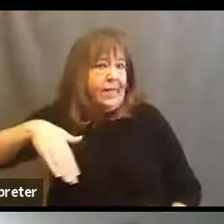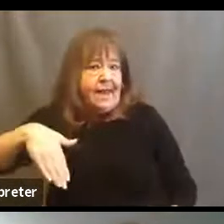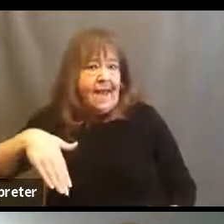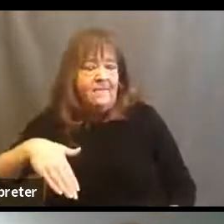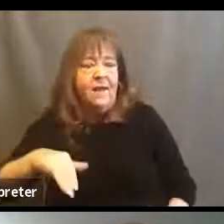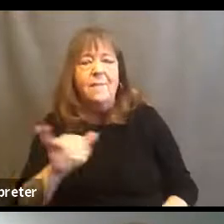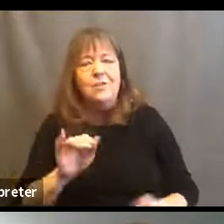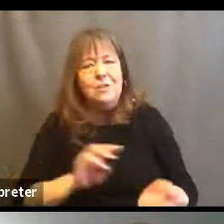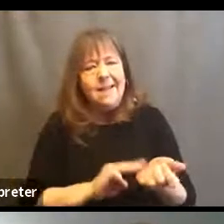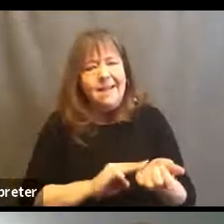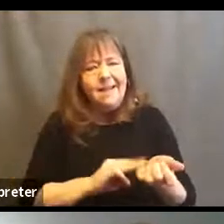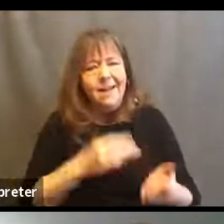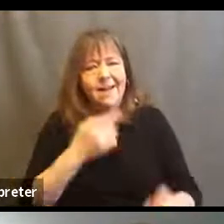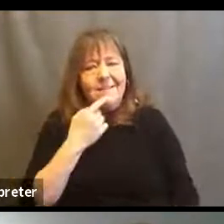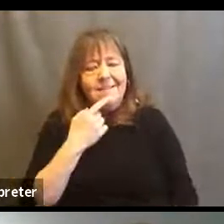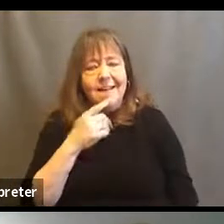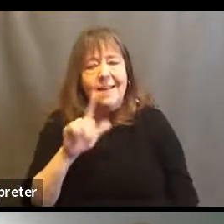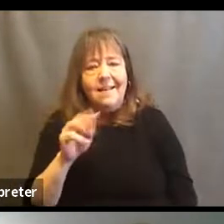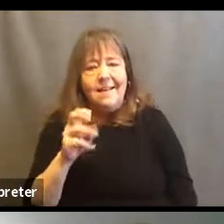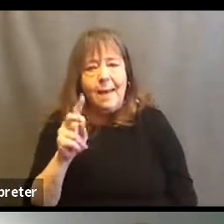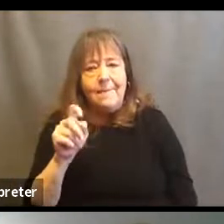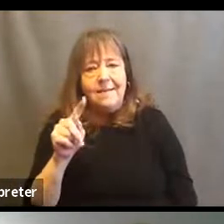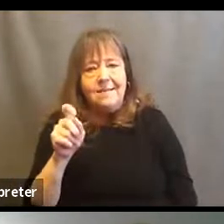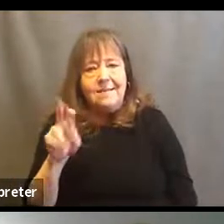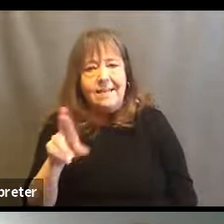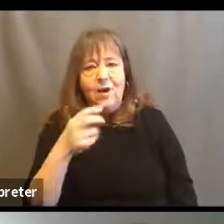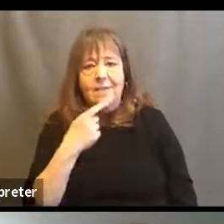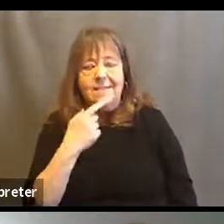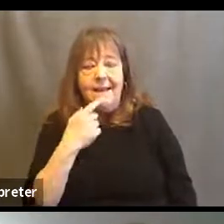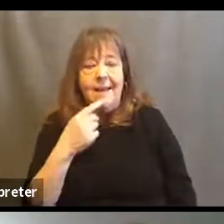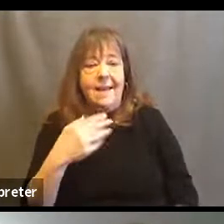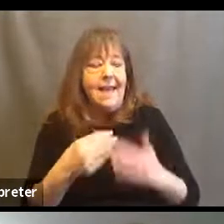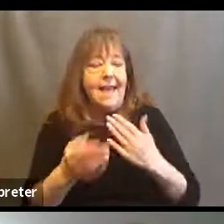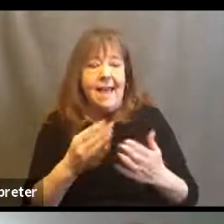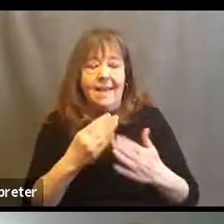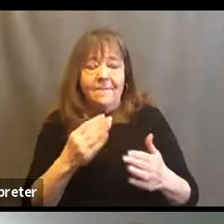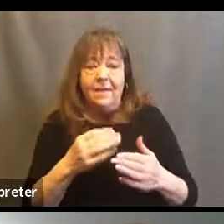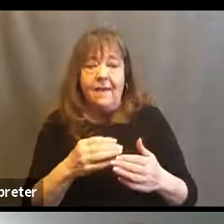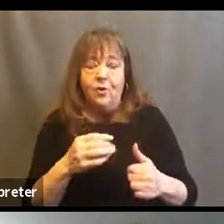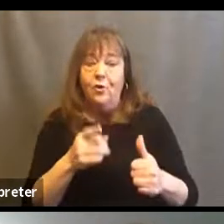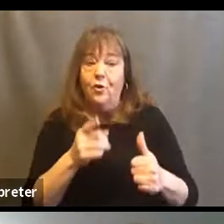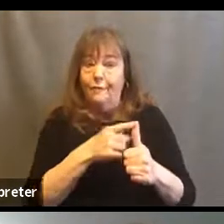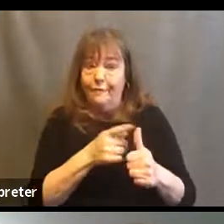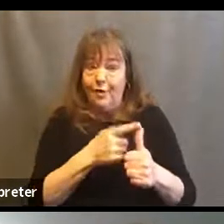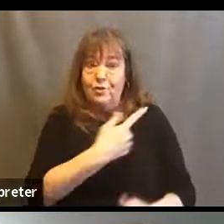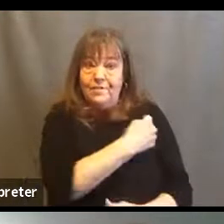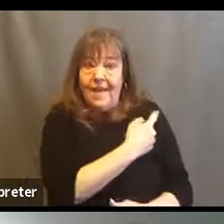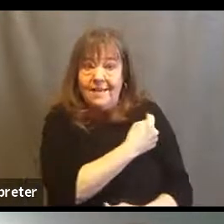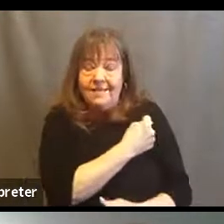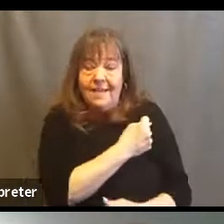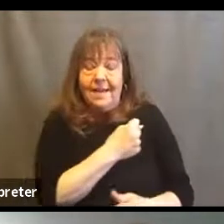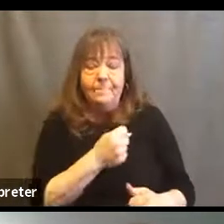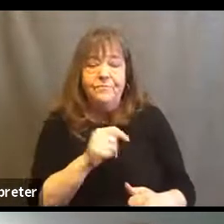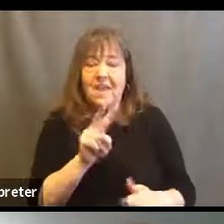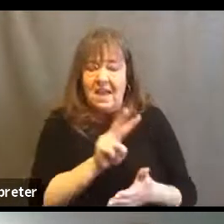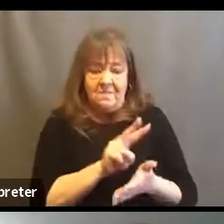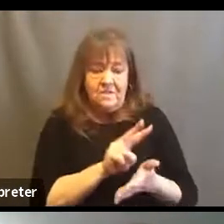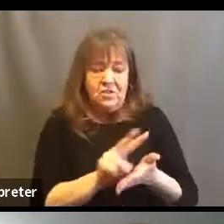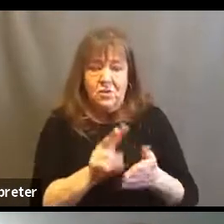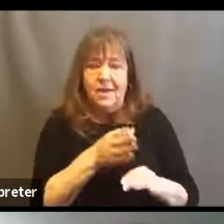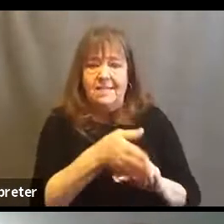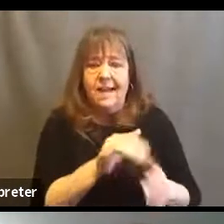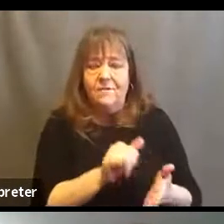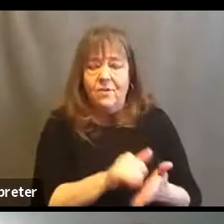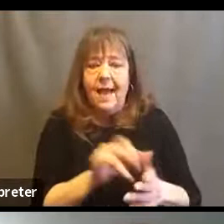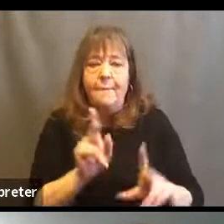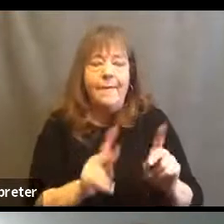said, the biggest thing is even after the first vaccine, by about 14 days after the first vaccine, they've been able to show that people do not get as